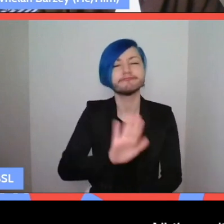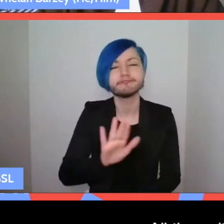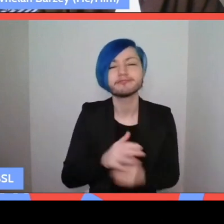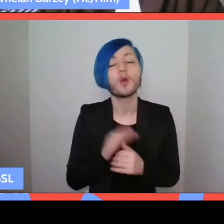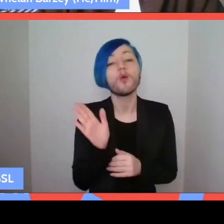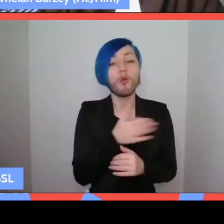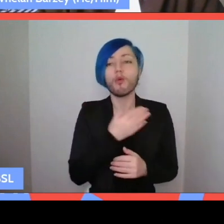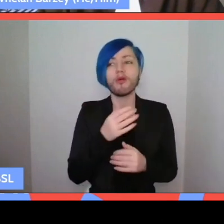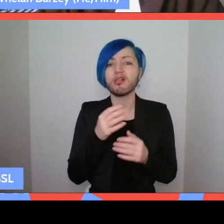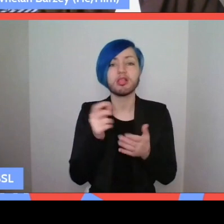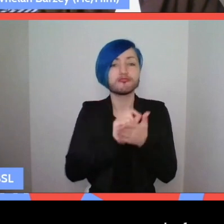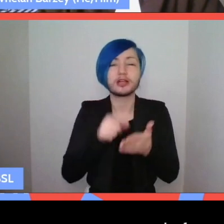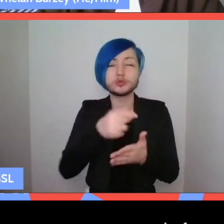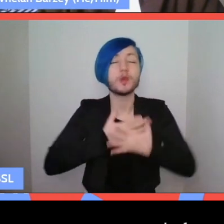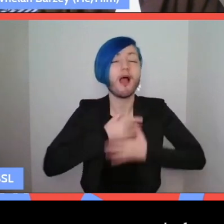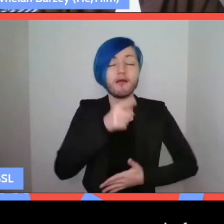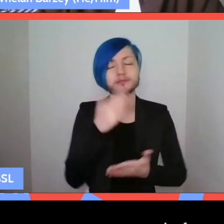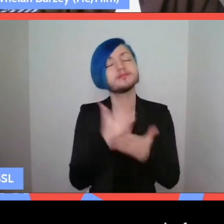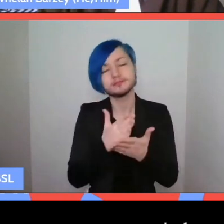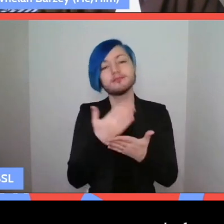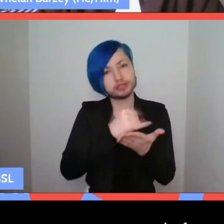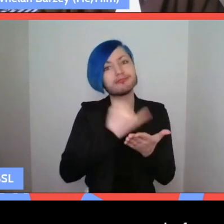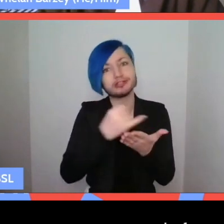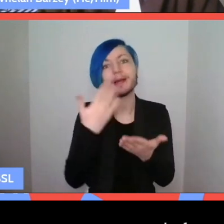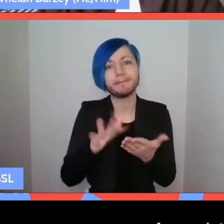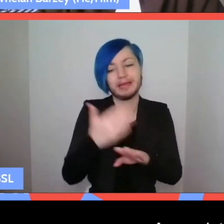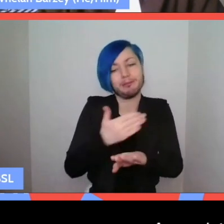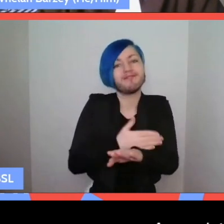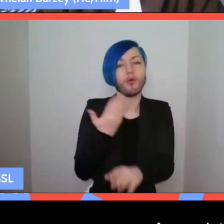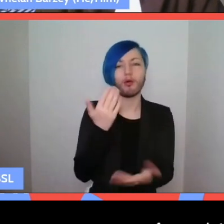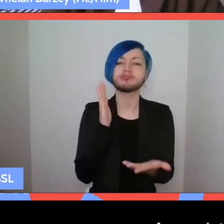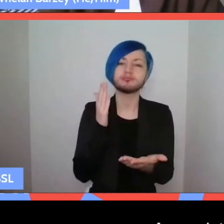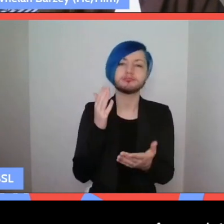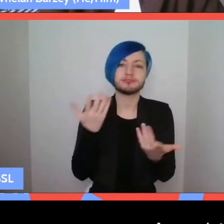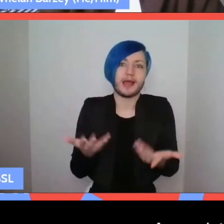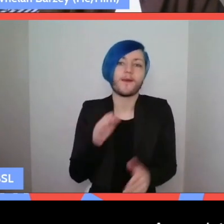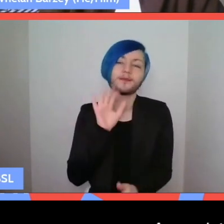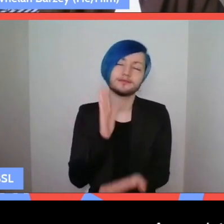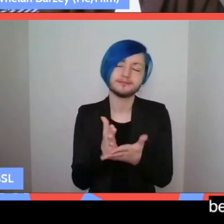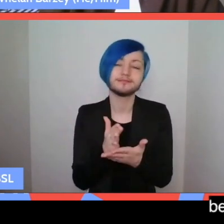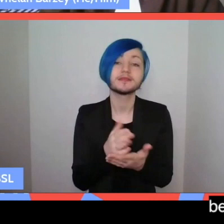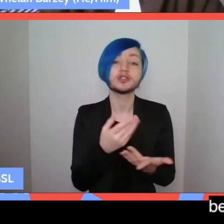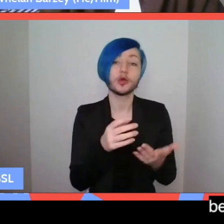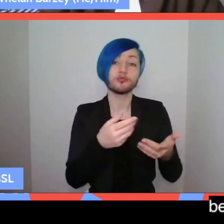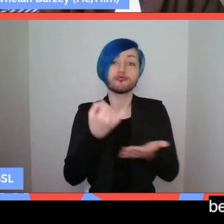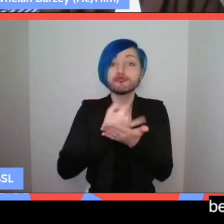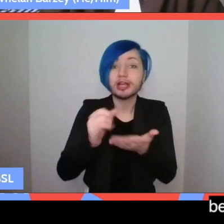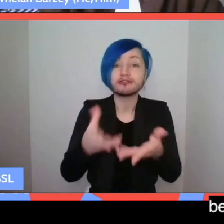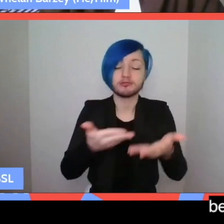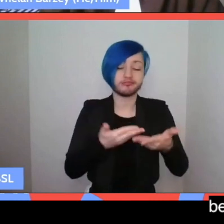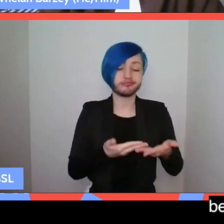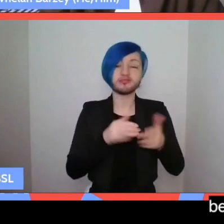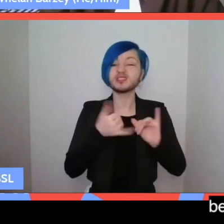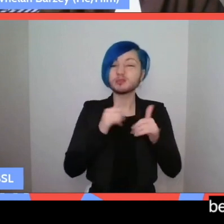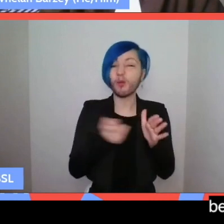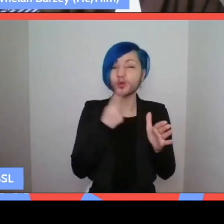also dealt with plenty of rejection before getting to where they are now. Appreciate the feedback when you get it, because many rejections